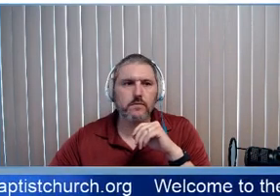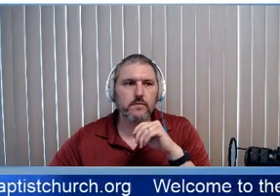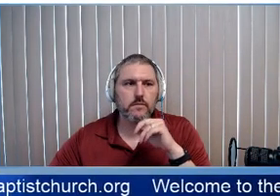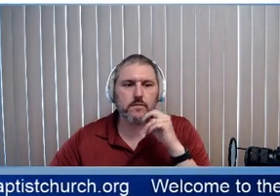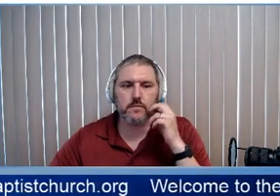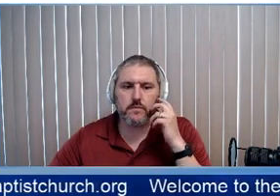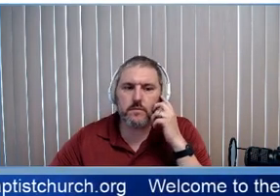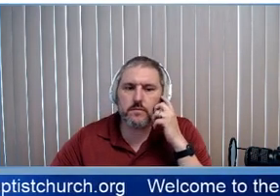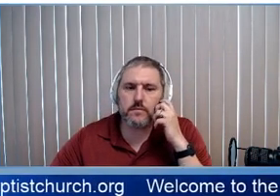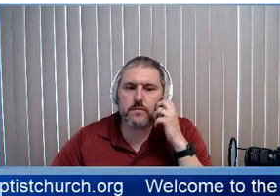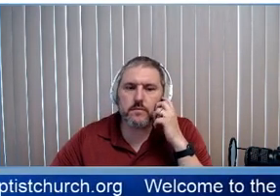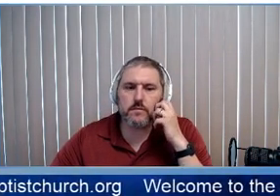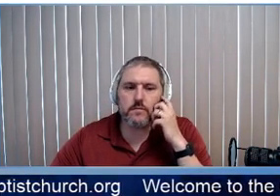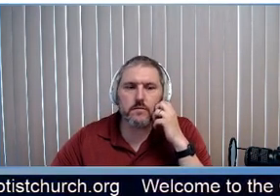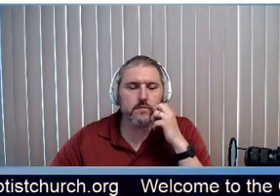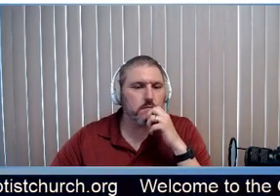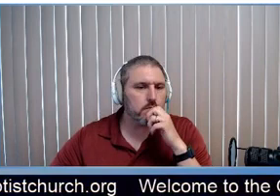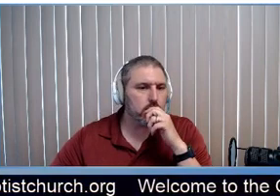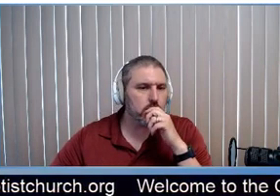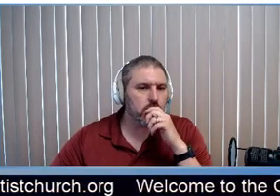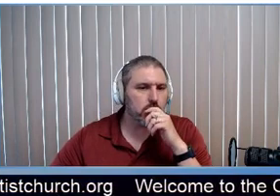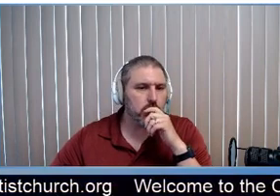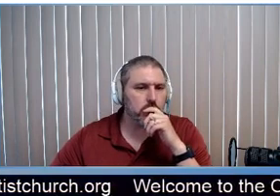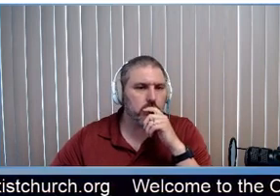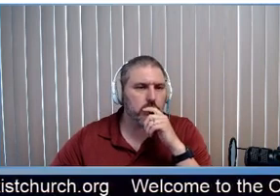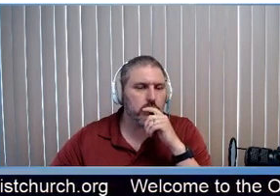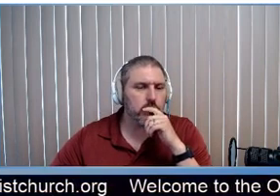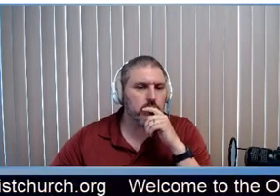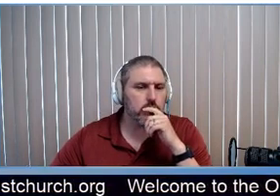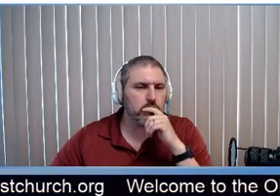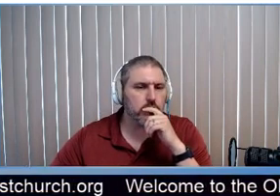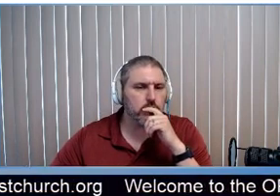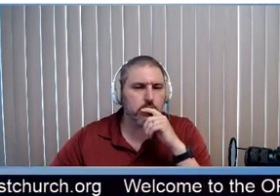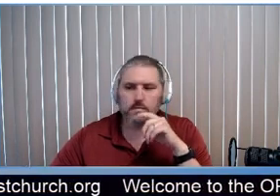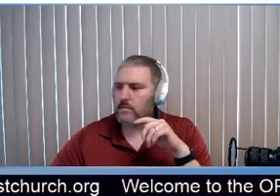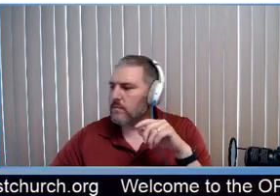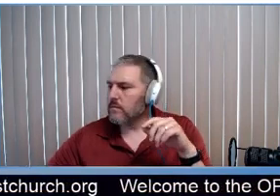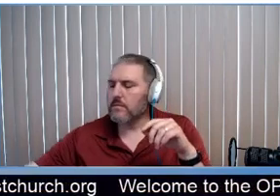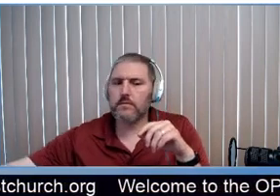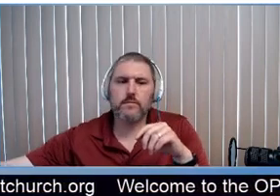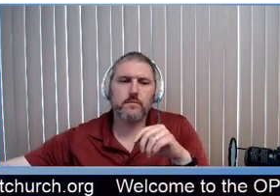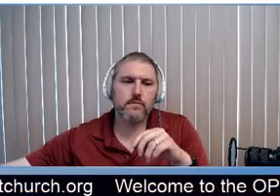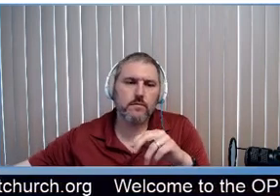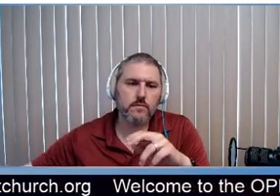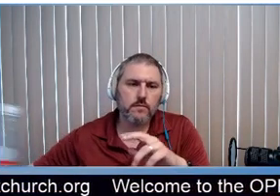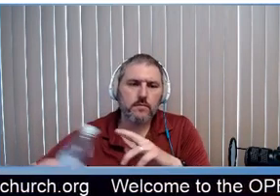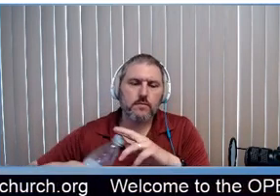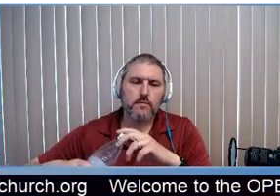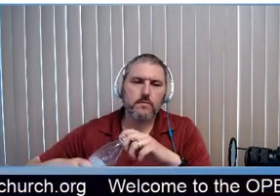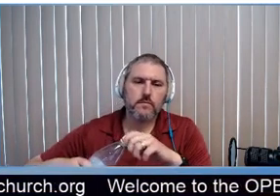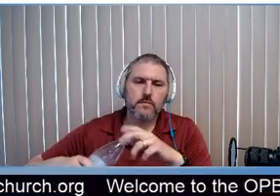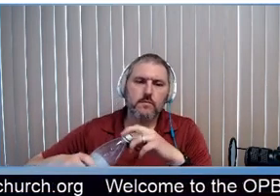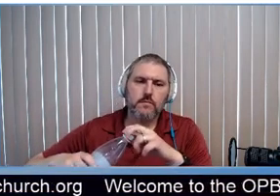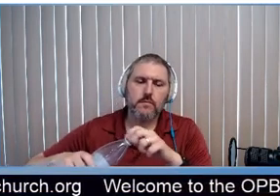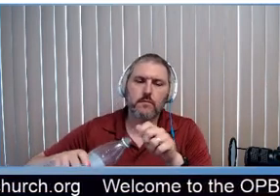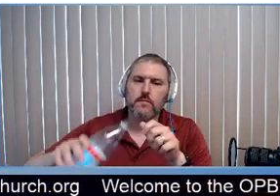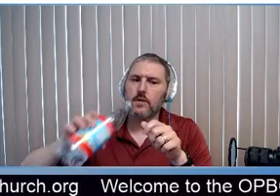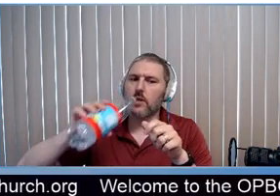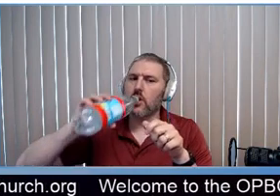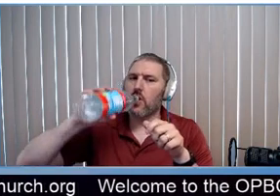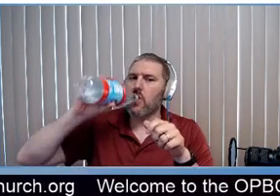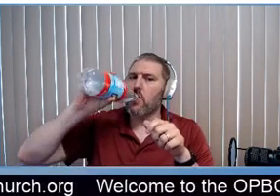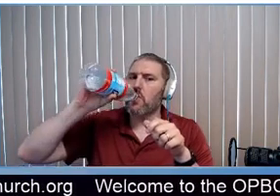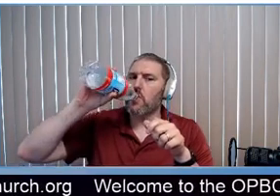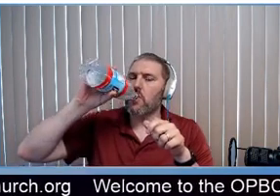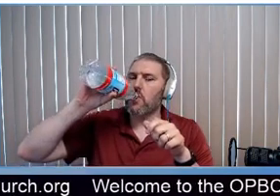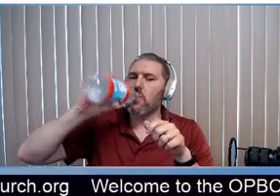shift that certainly occurred last night. Anything about the there are allegations that there are some of the people who started some of the break-ins,